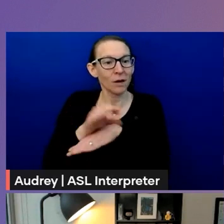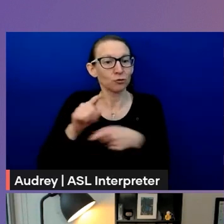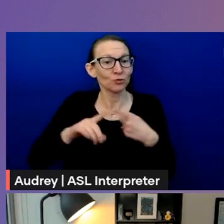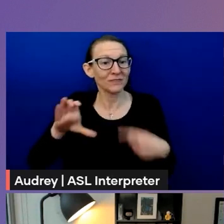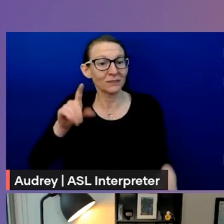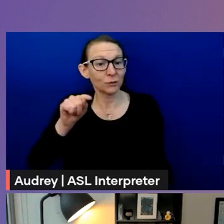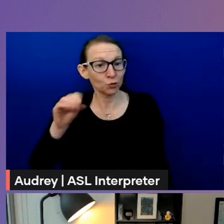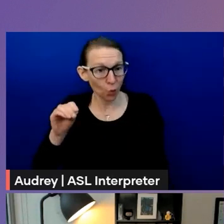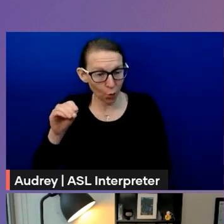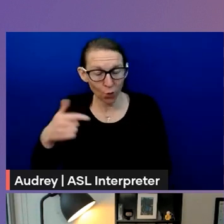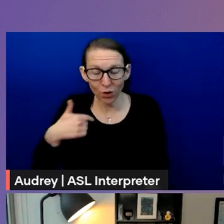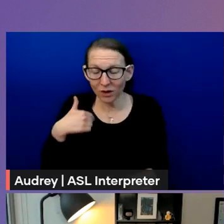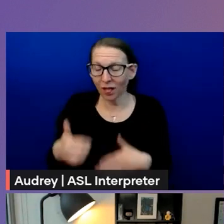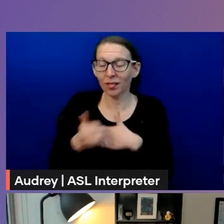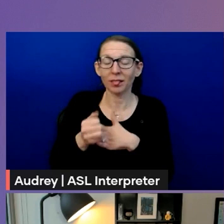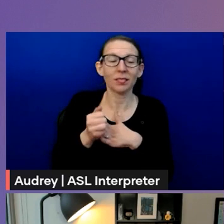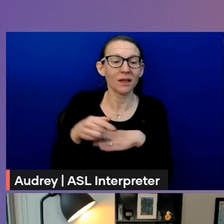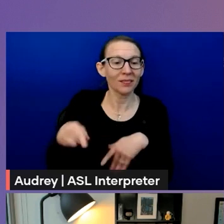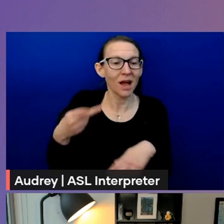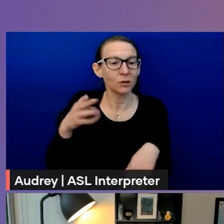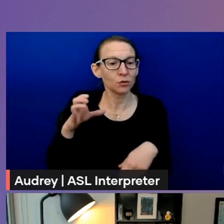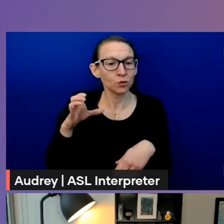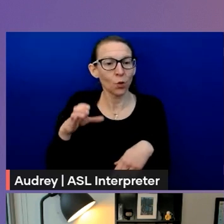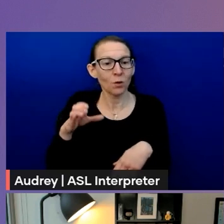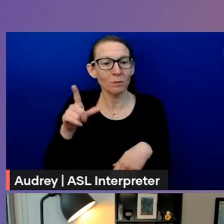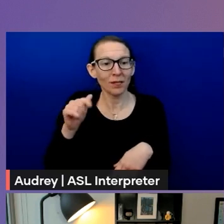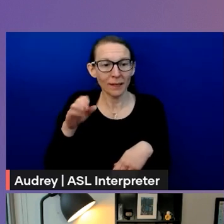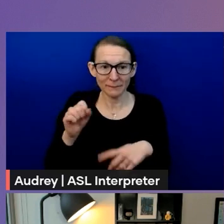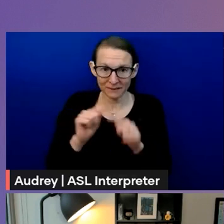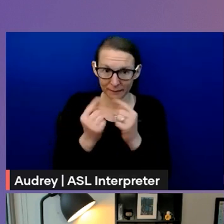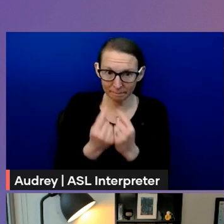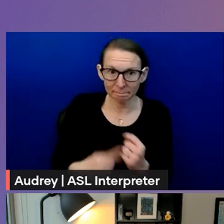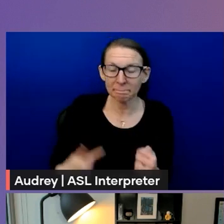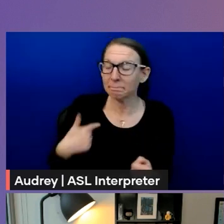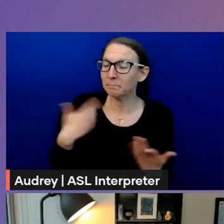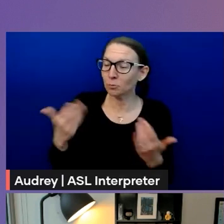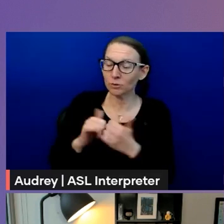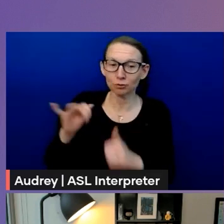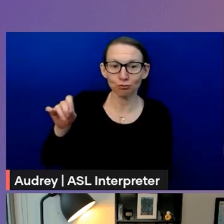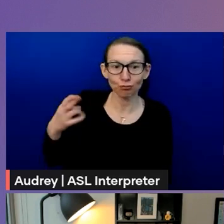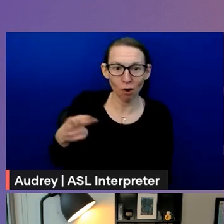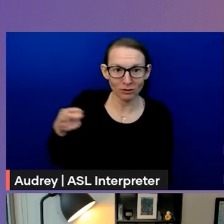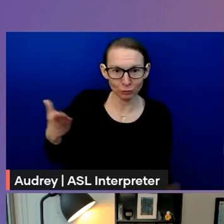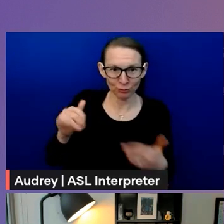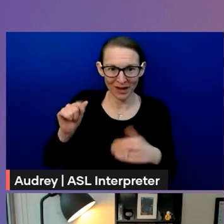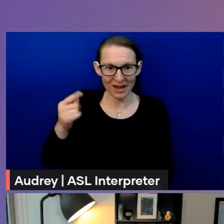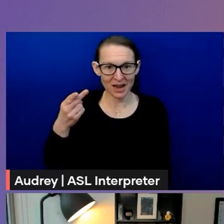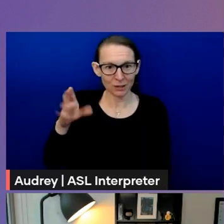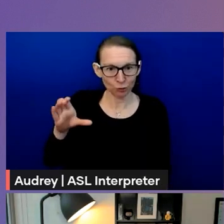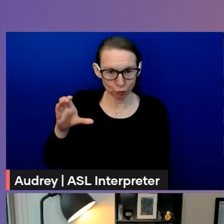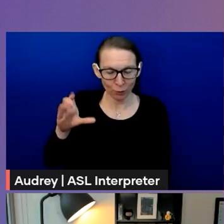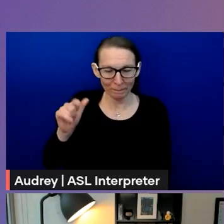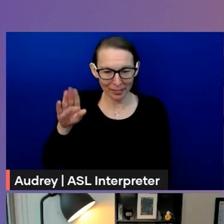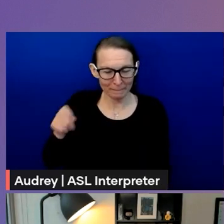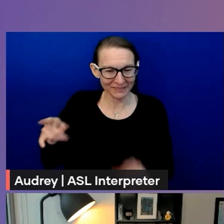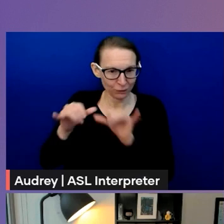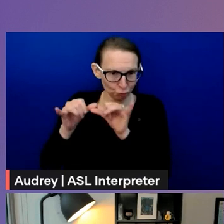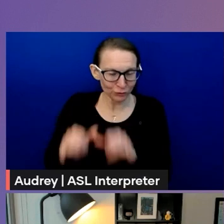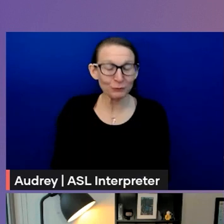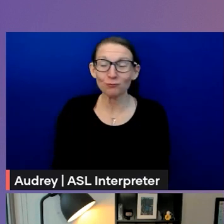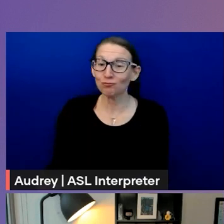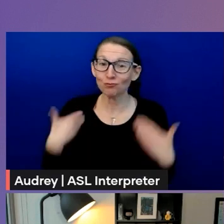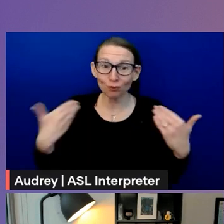team. I'm joined with Josh Freda, who's a staff engineer at HashiCorp Labs as well. So let's get